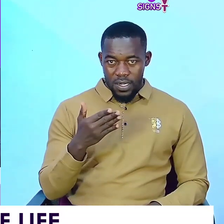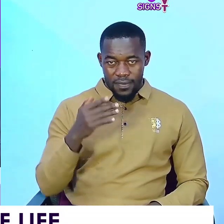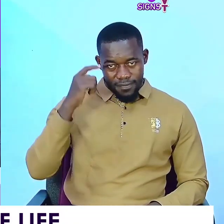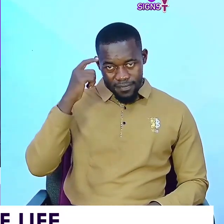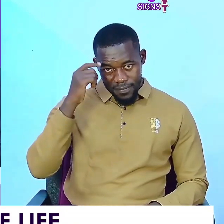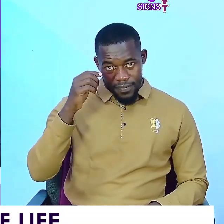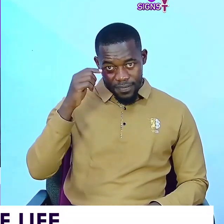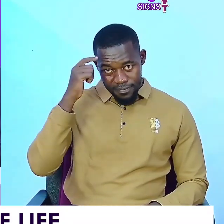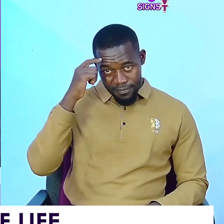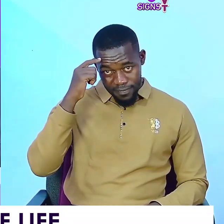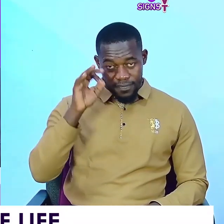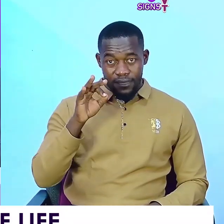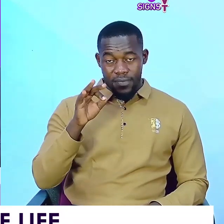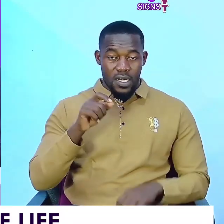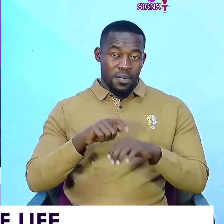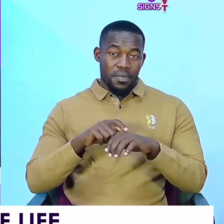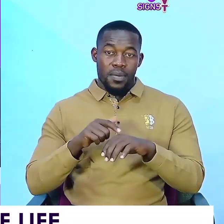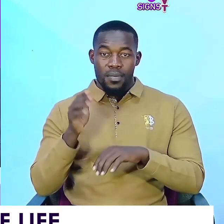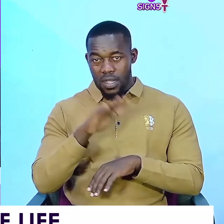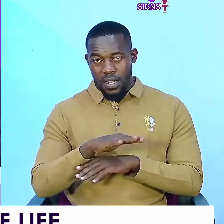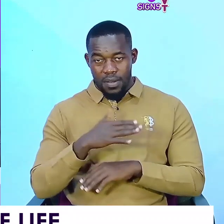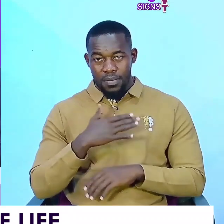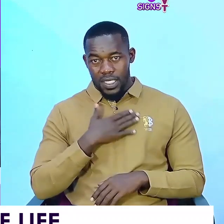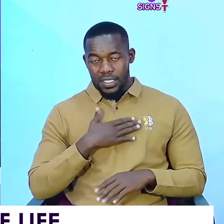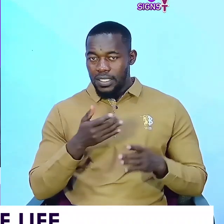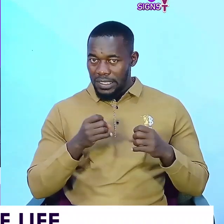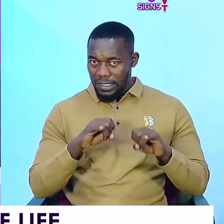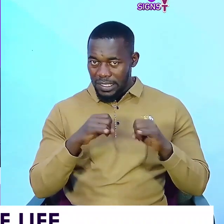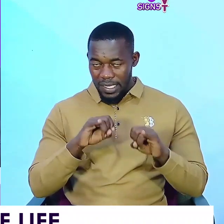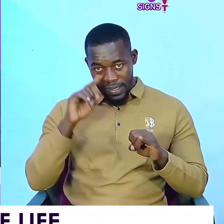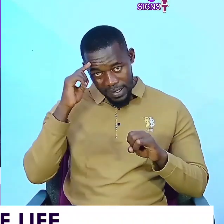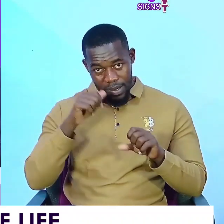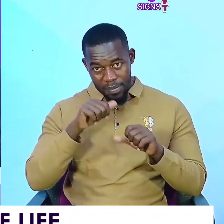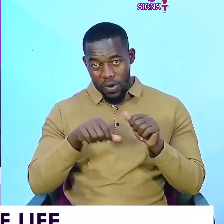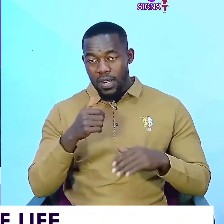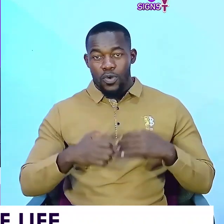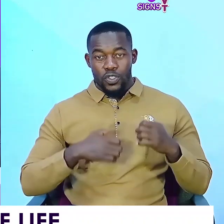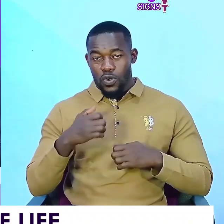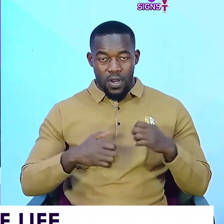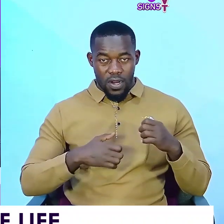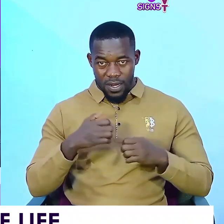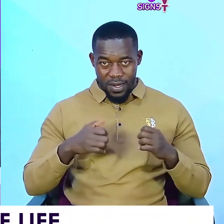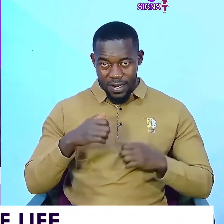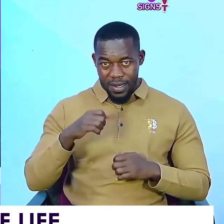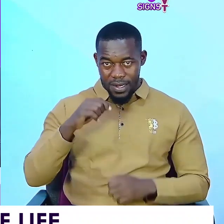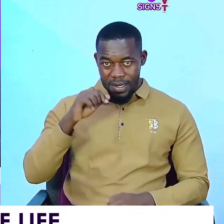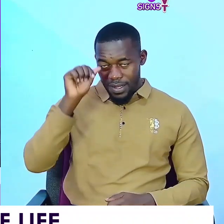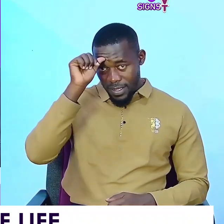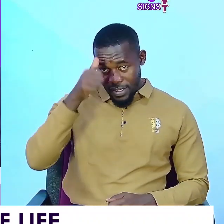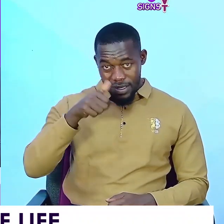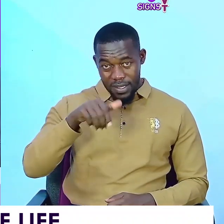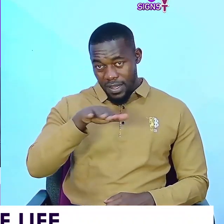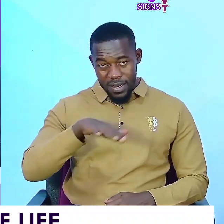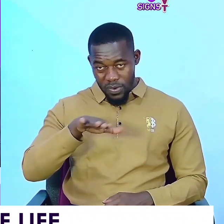Okay. When we come back, I want us to dig a little deep into emotional intelligence in a relationship. Do we need it?